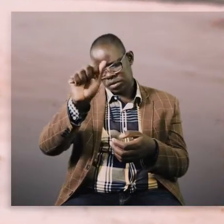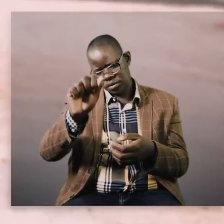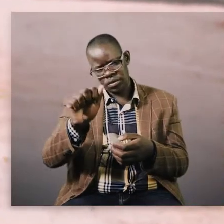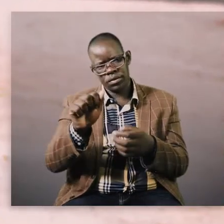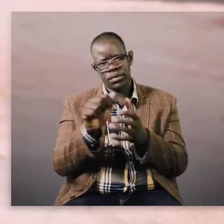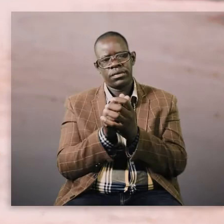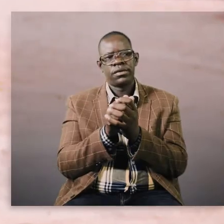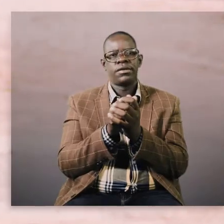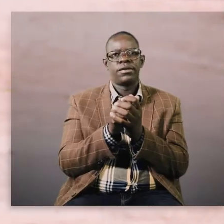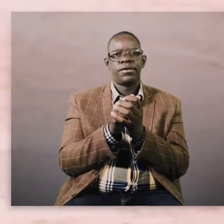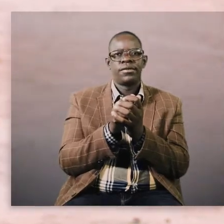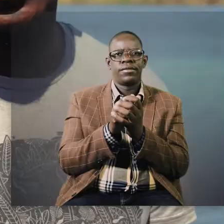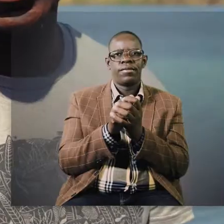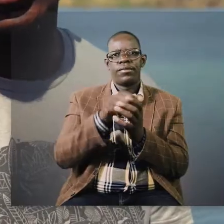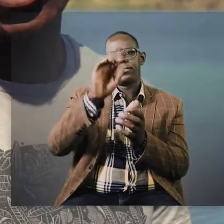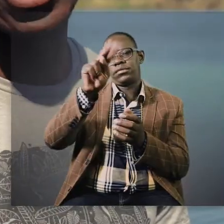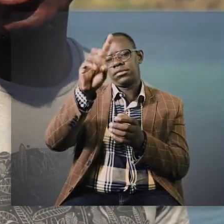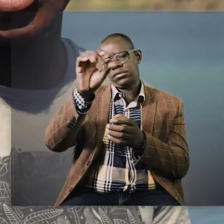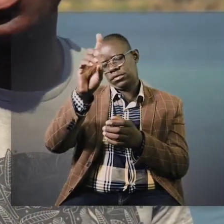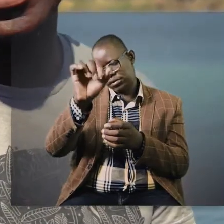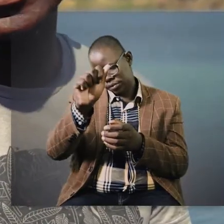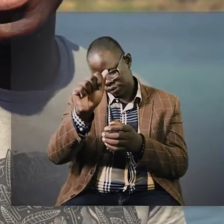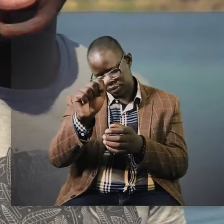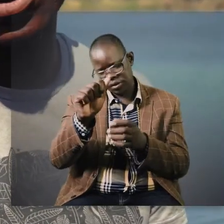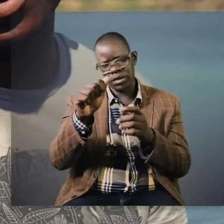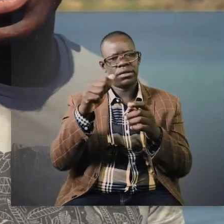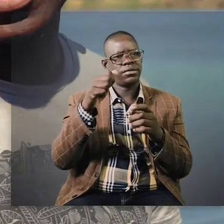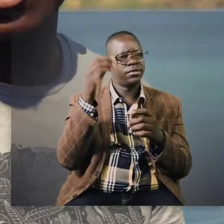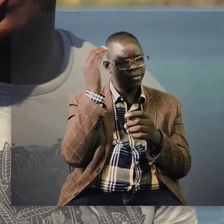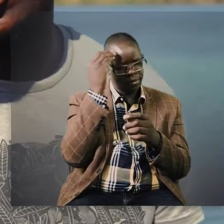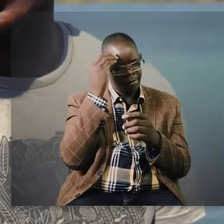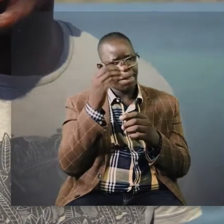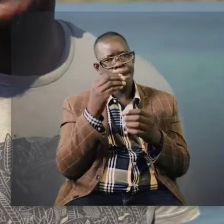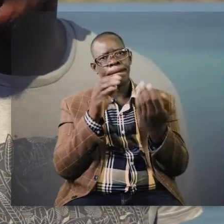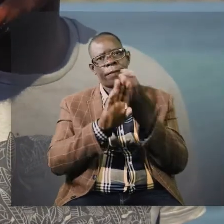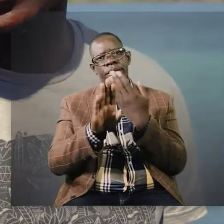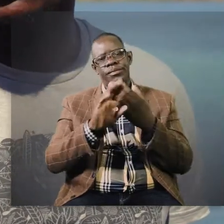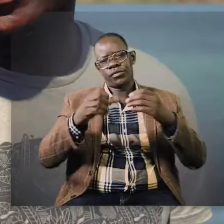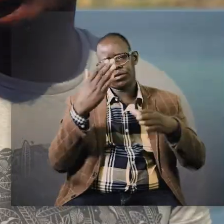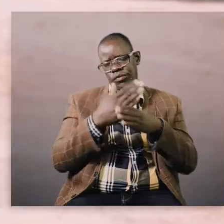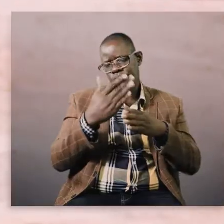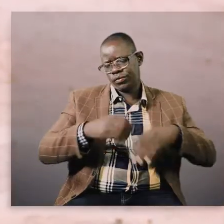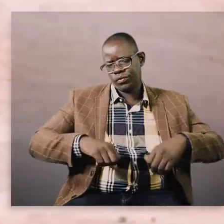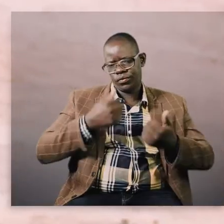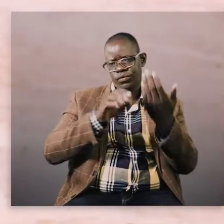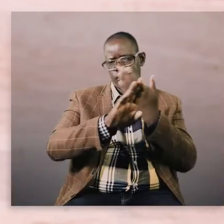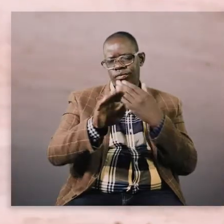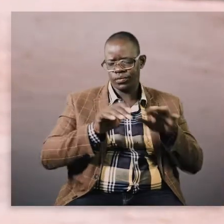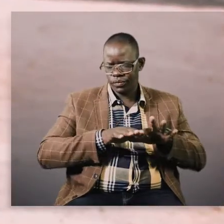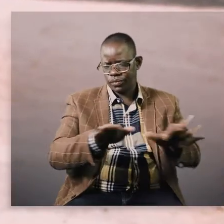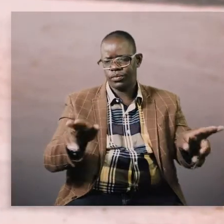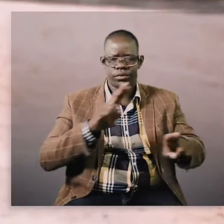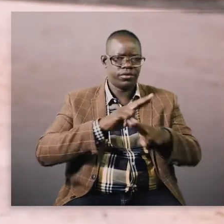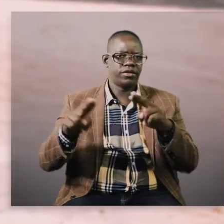in India. Oh yeah, I heard about that one. But thanks to modern medicine and care for hygiene, the health workers managed to prevent it from spreading